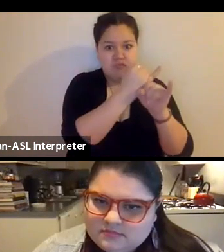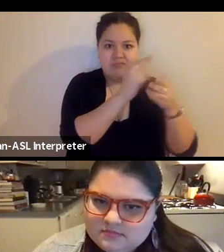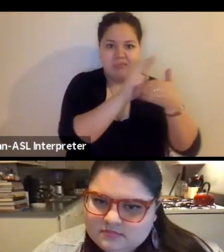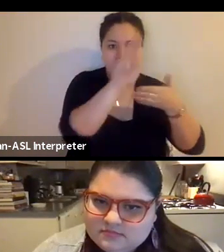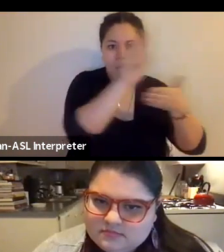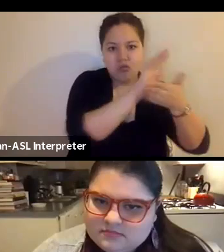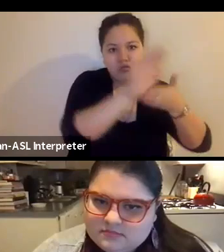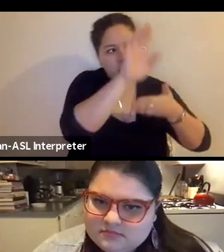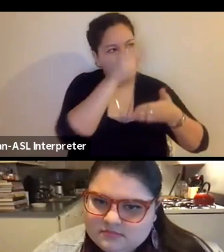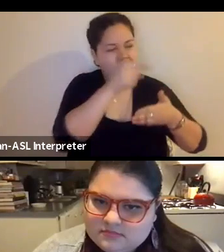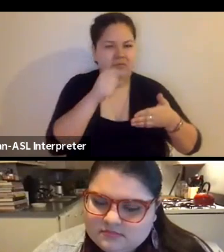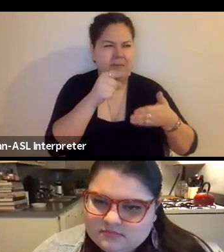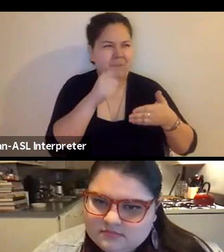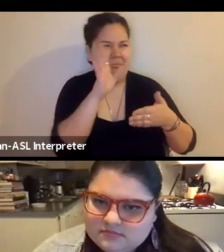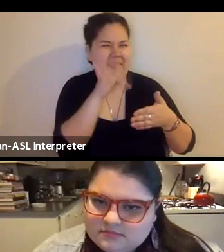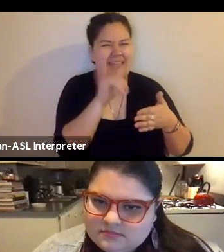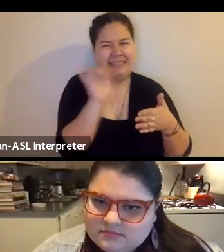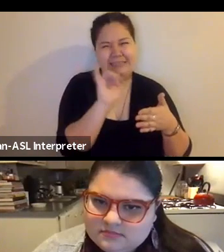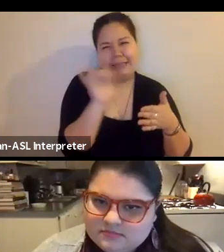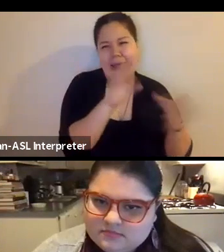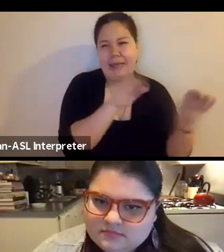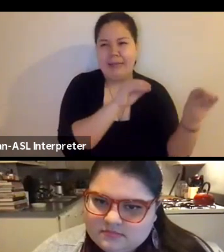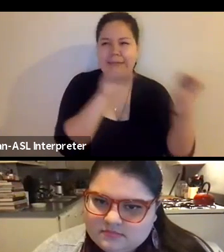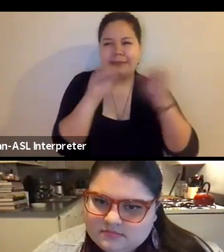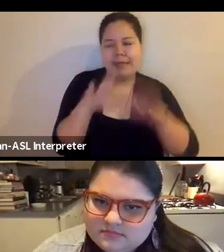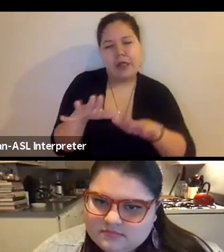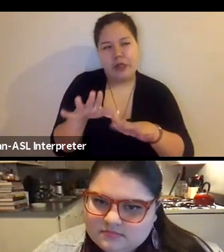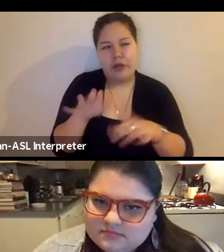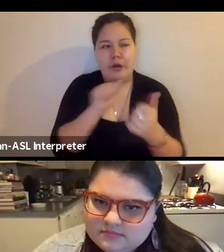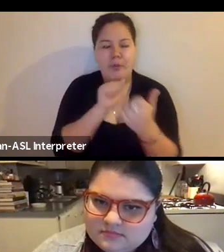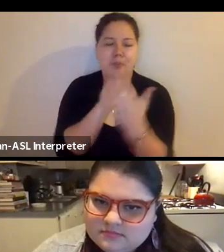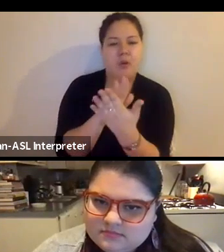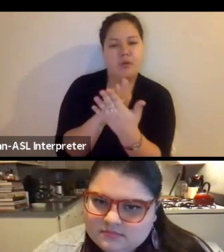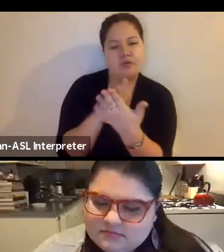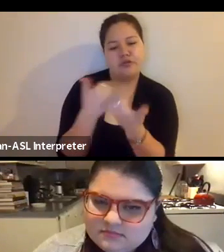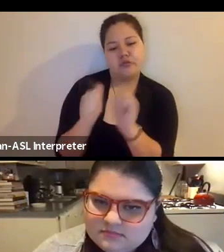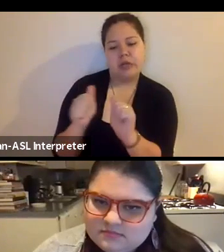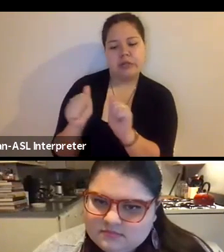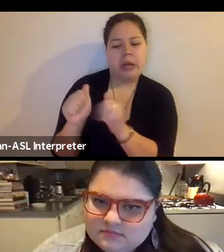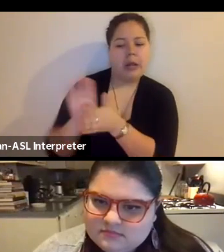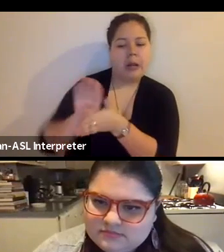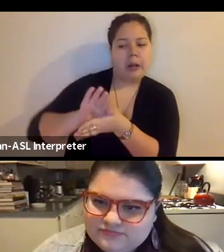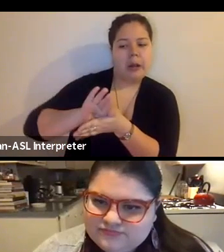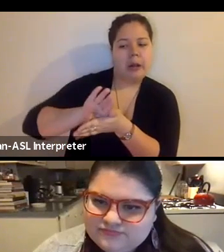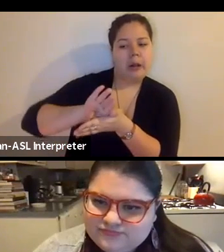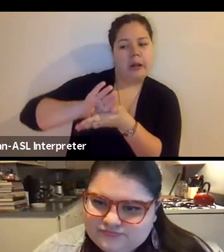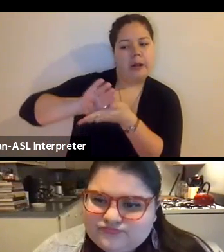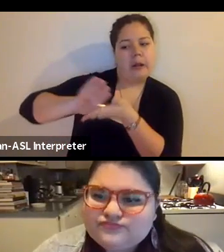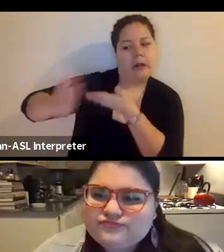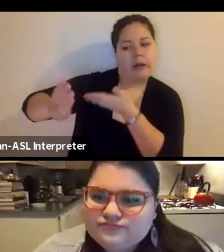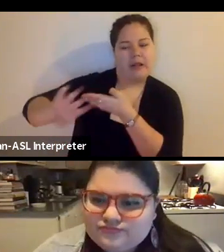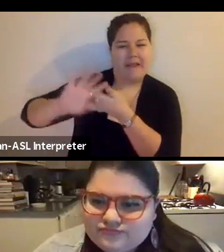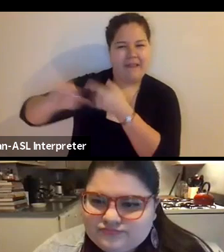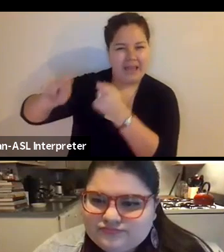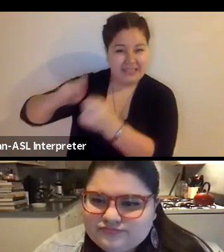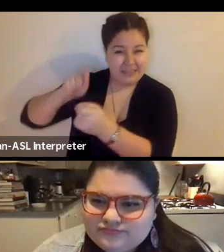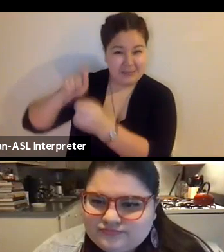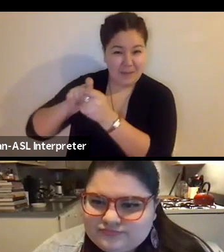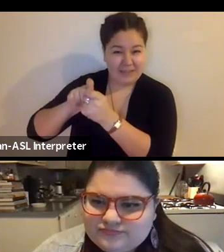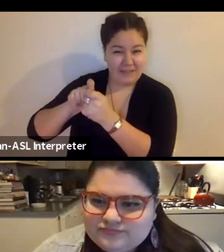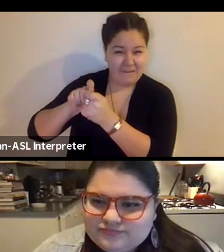as kind of a settler move to innocence, of kind of erasing the specificity